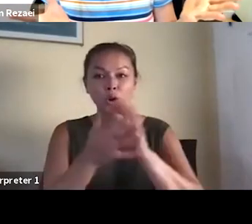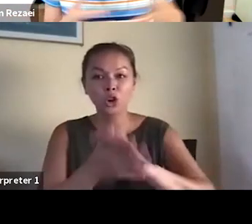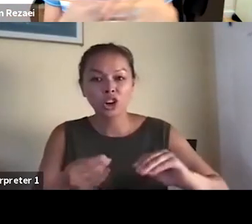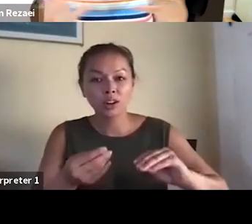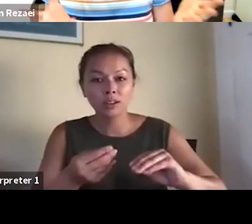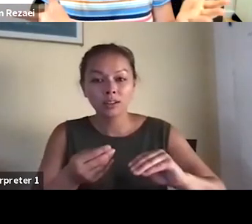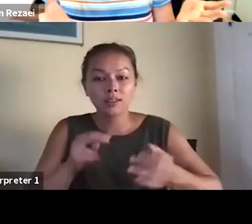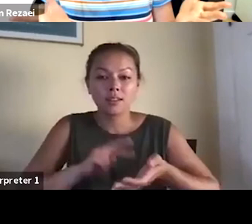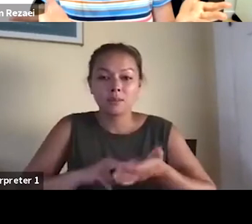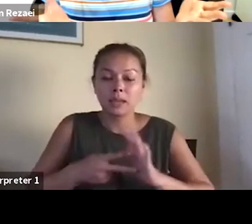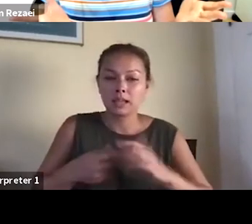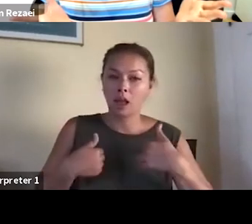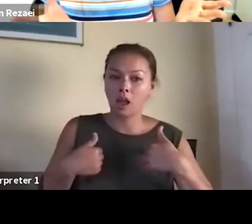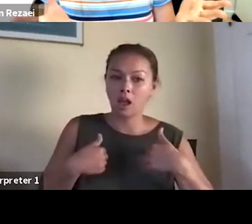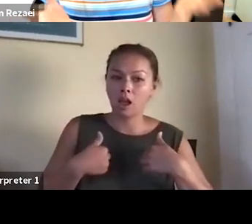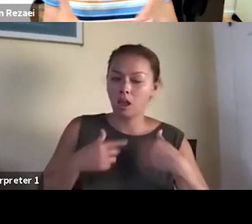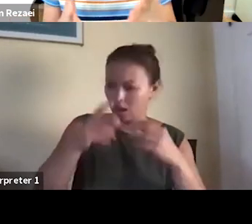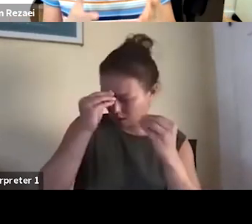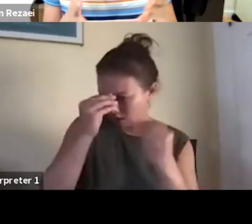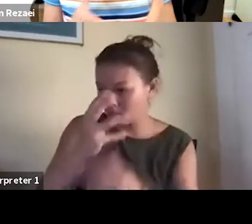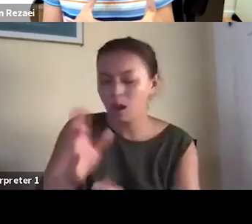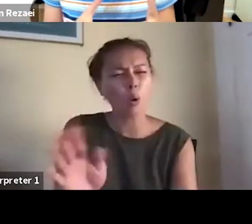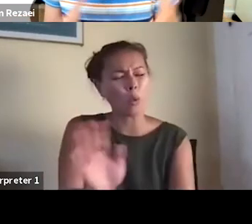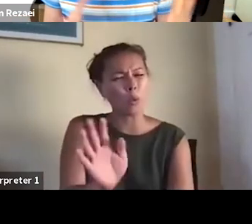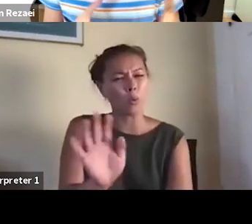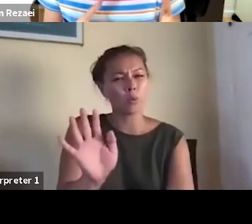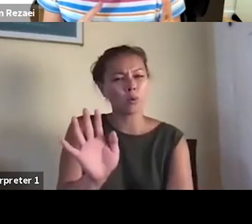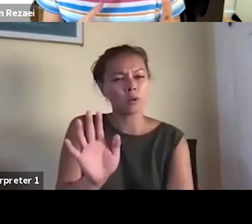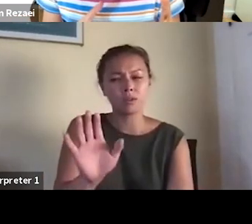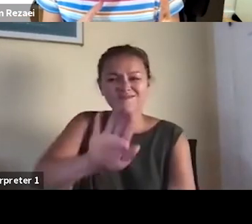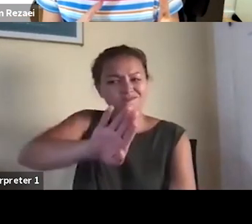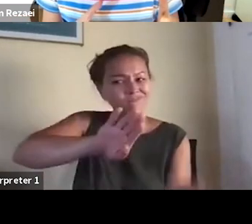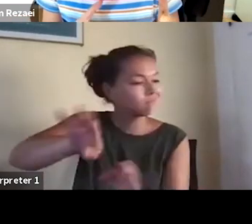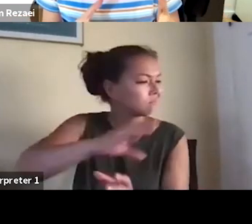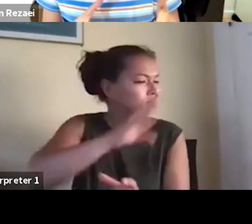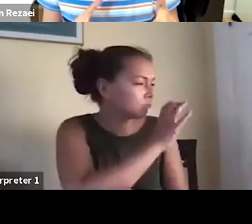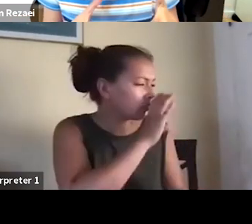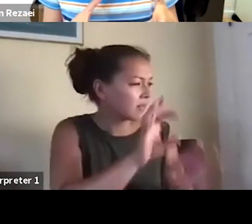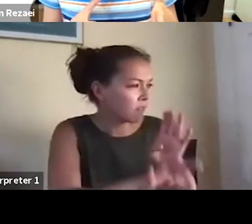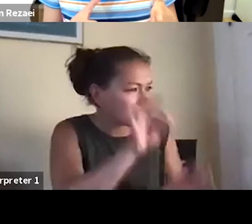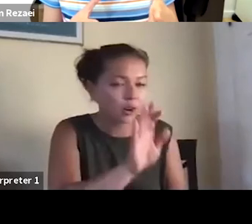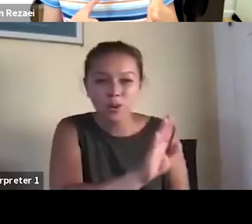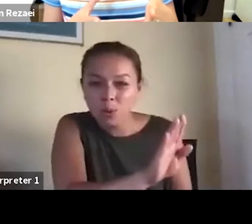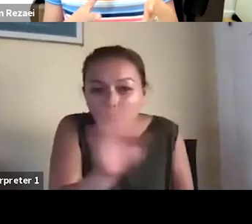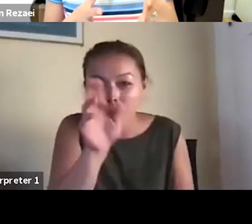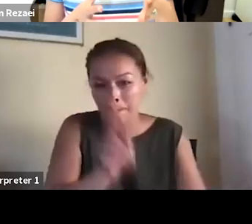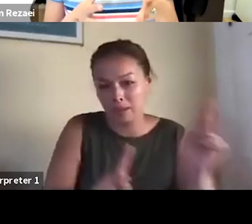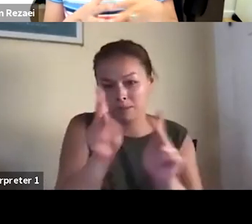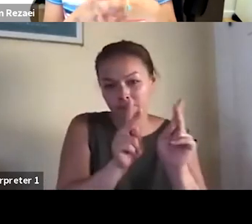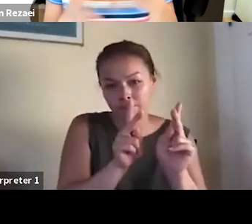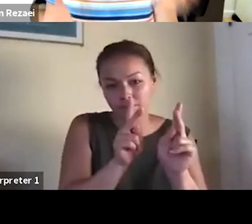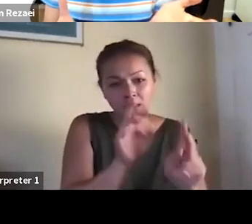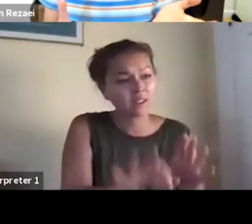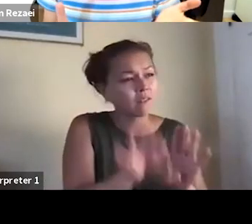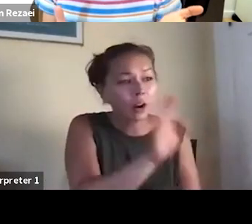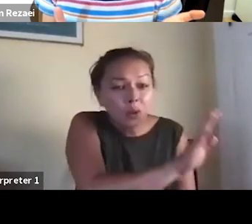shining. Find the right people. Find your people. Find your champions. And, you know,